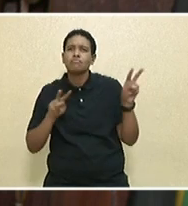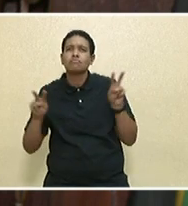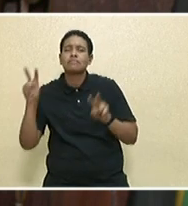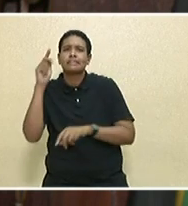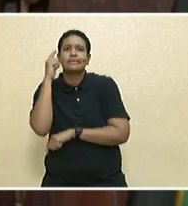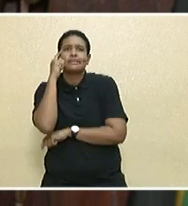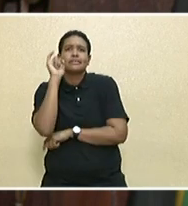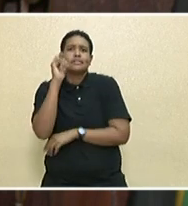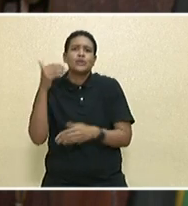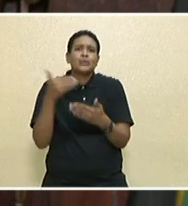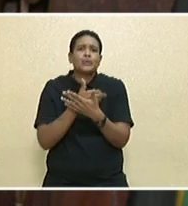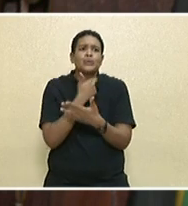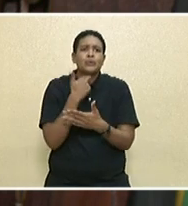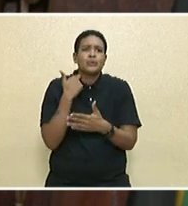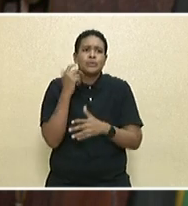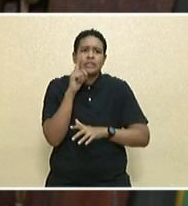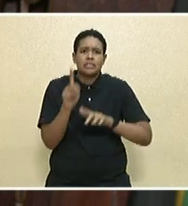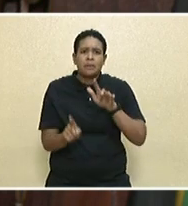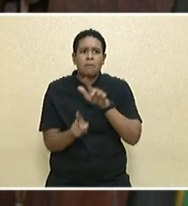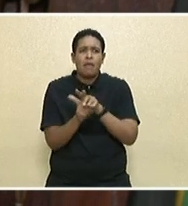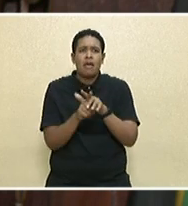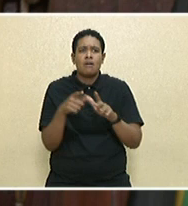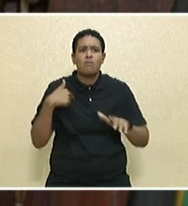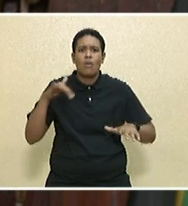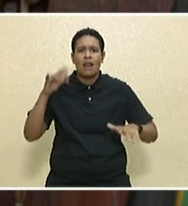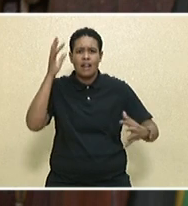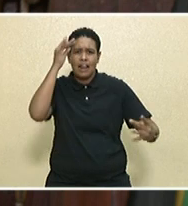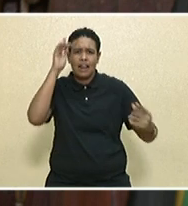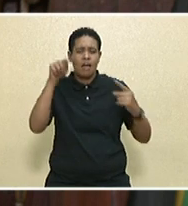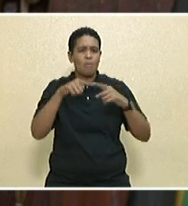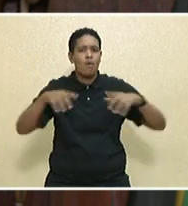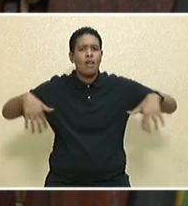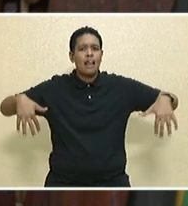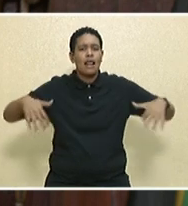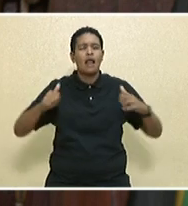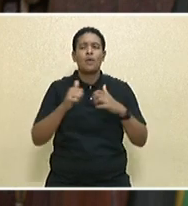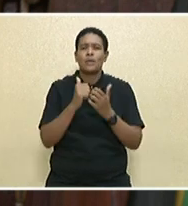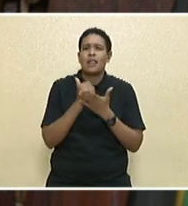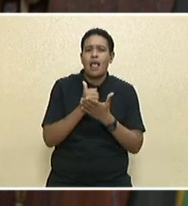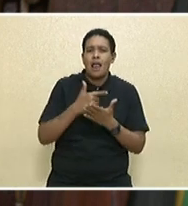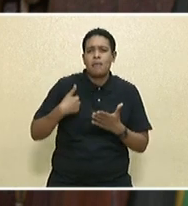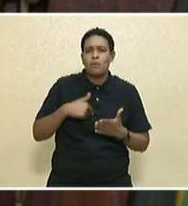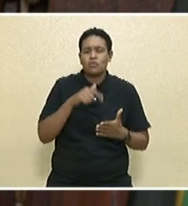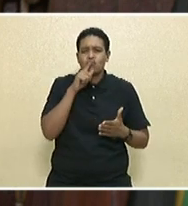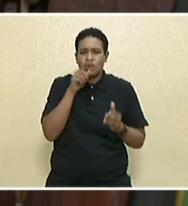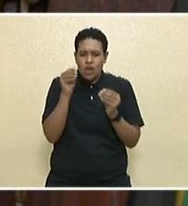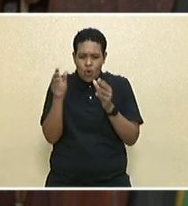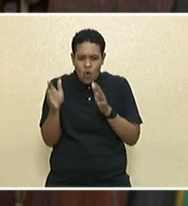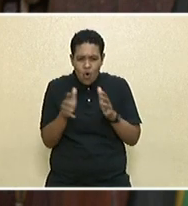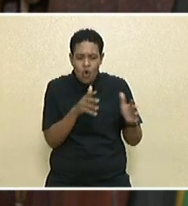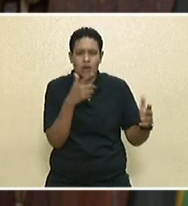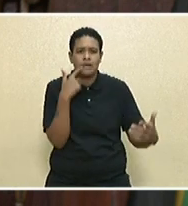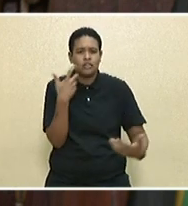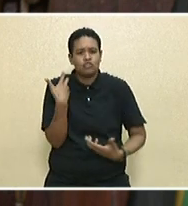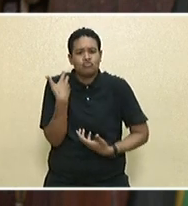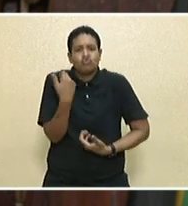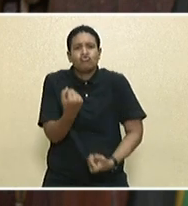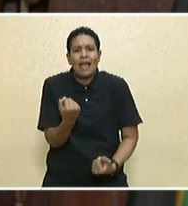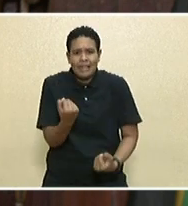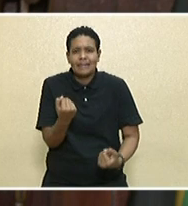new threats which we have not factored in, and with helping us to organize and strengthen